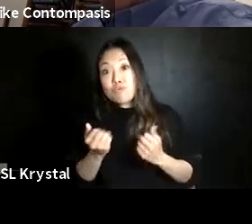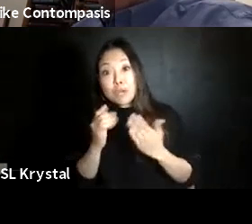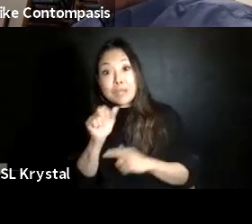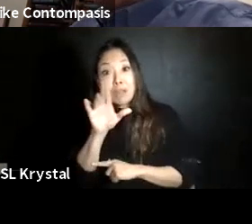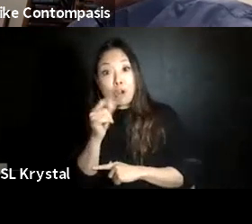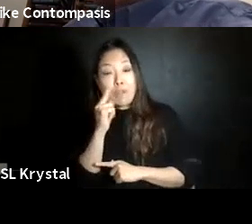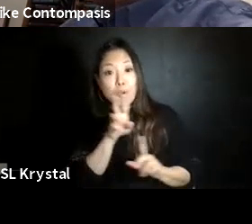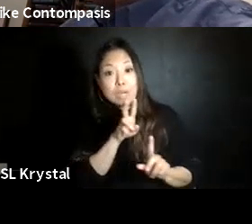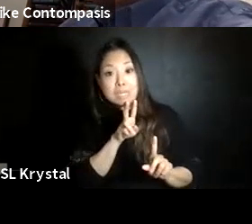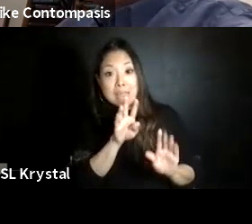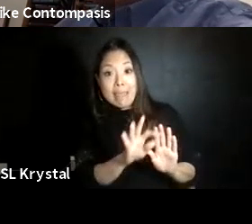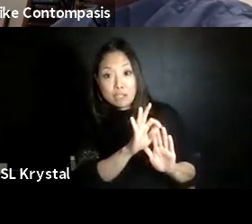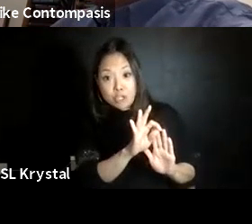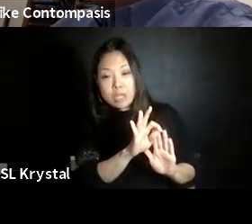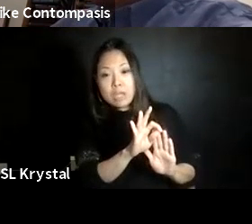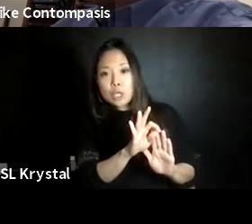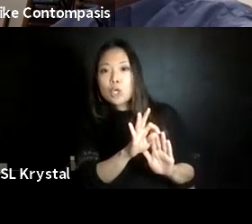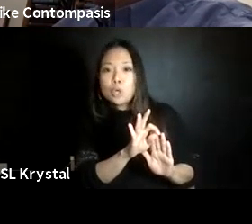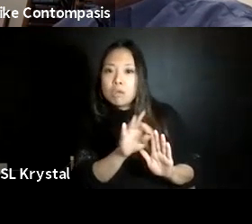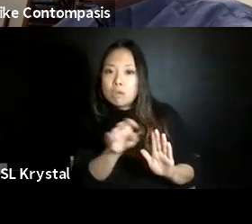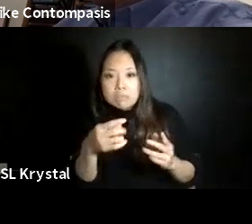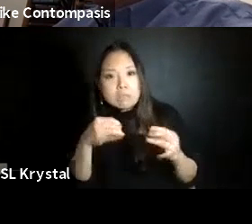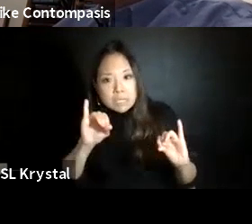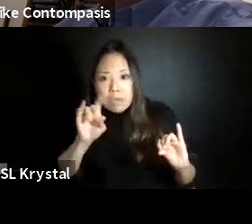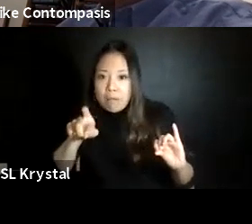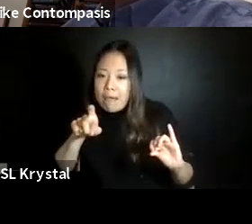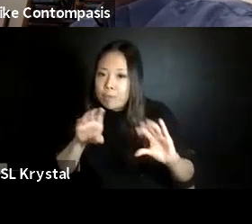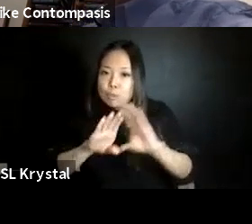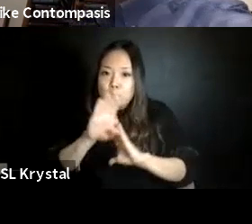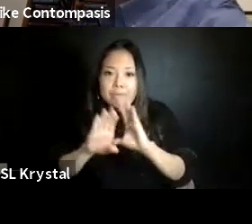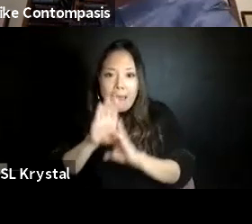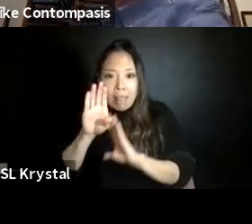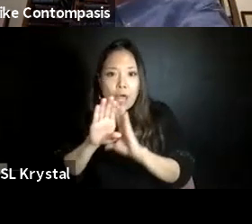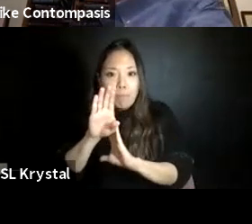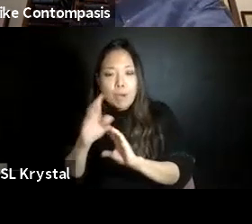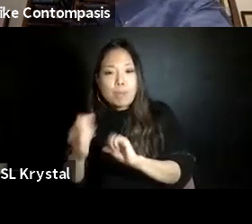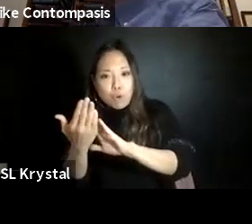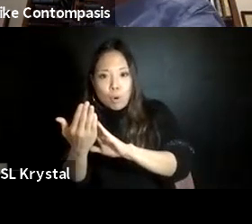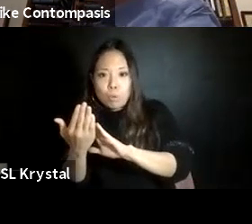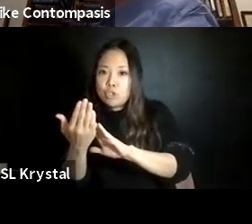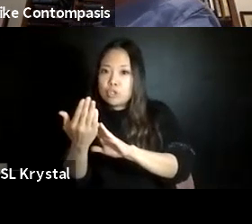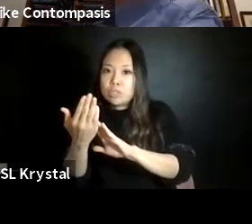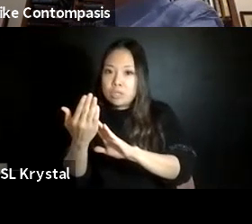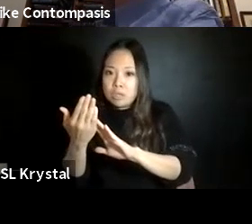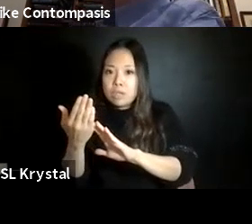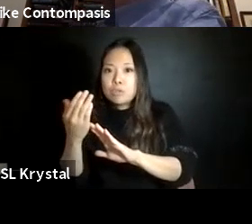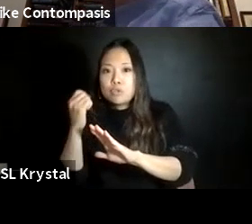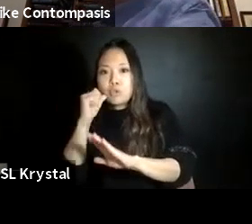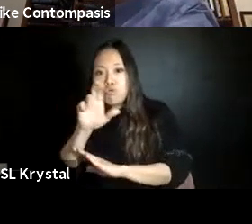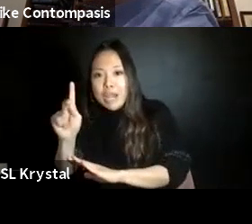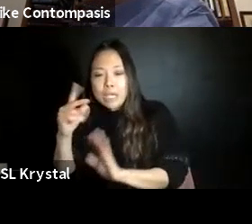they would still need to develop a mechanism to do what I'm describing, which is to rank the students to allow them